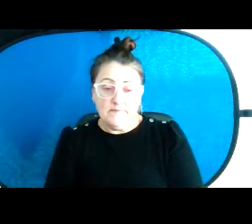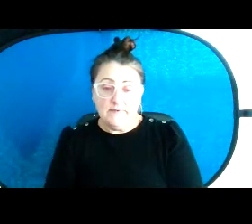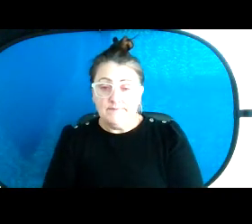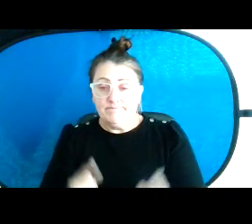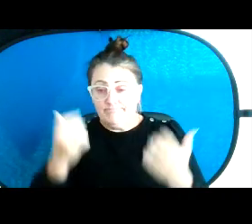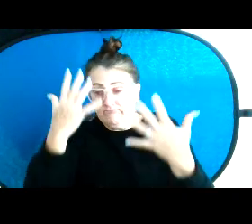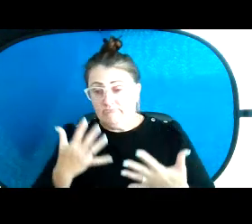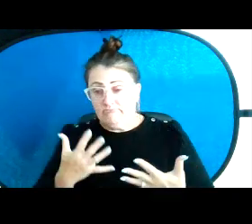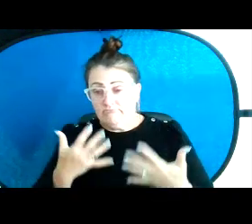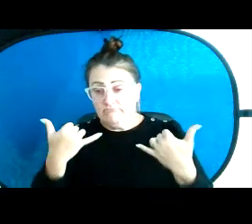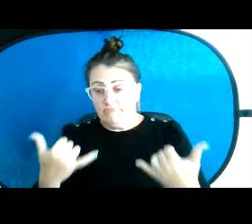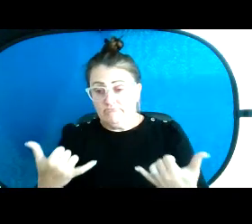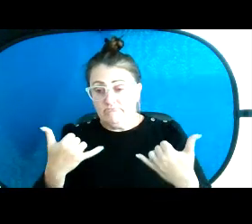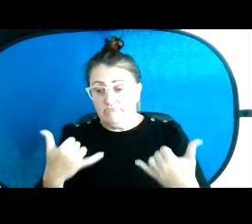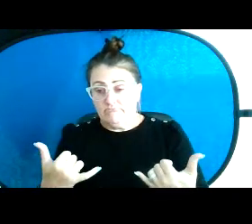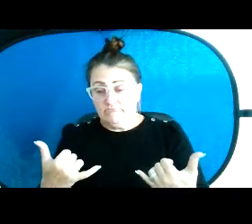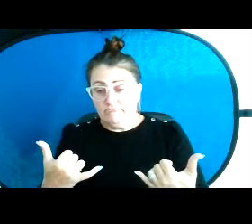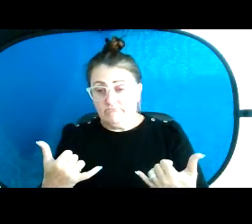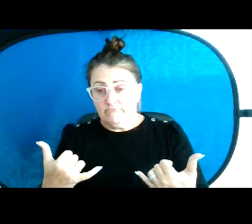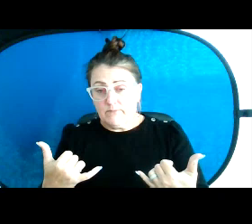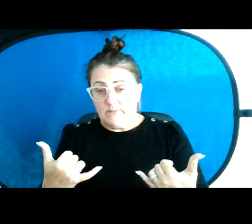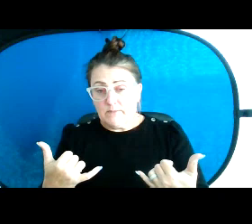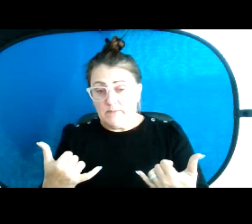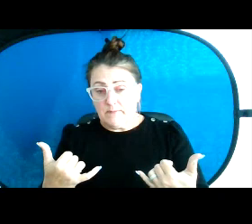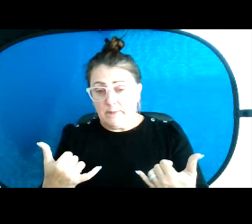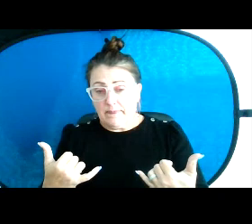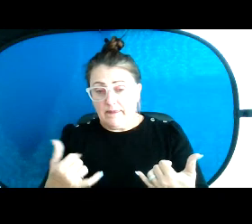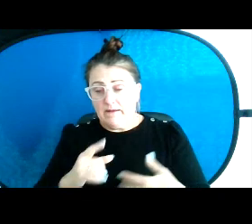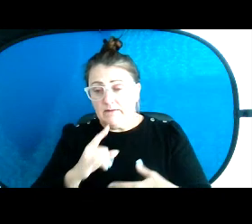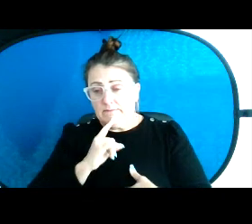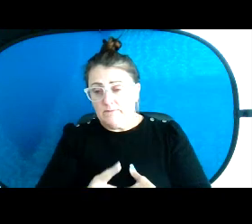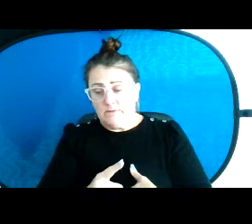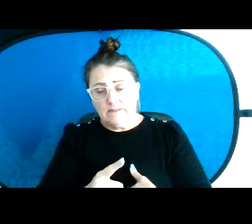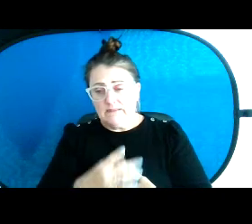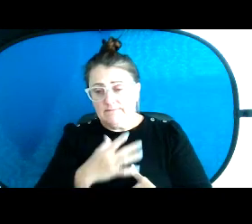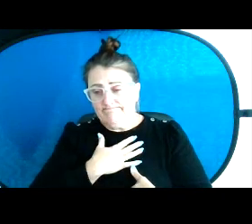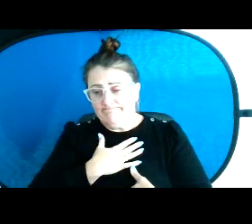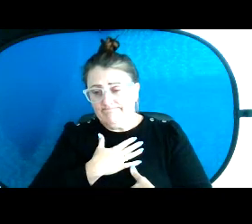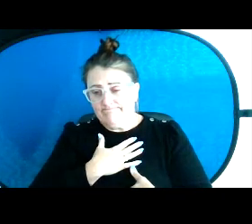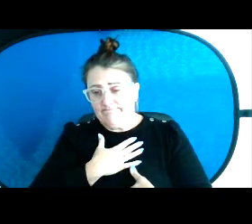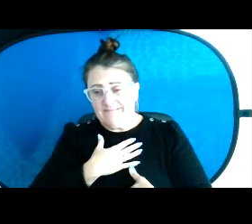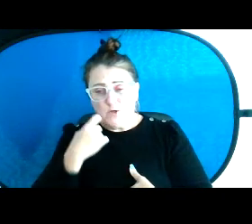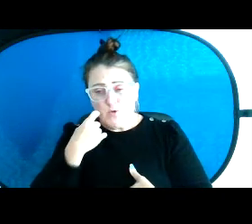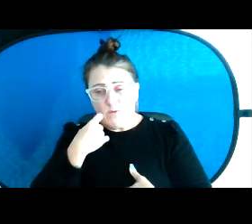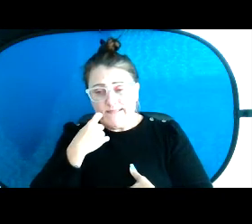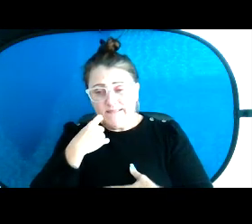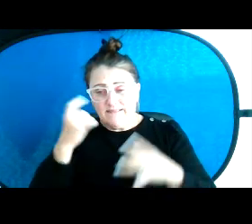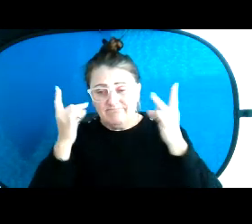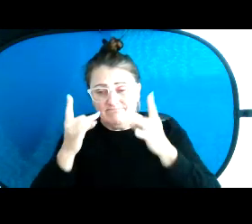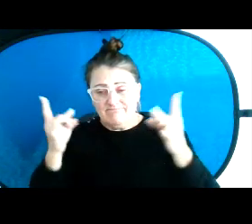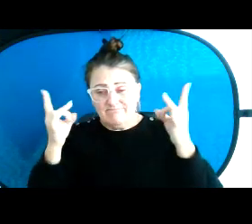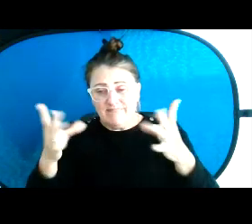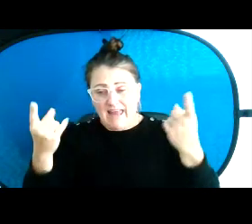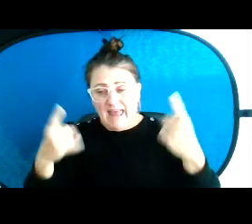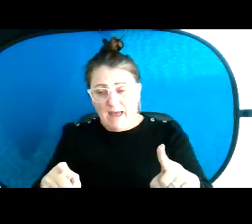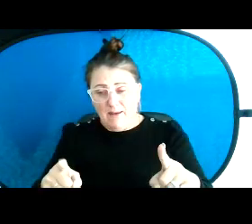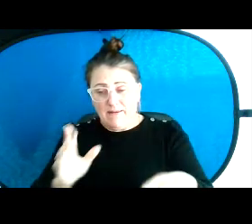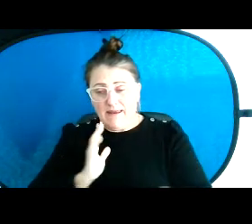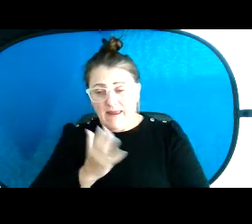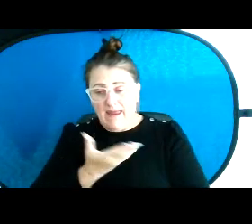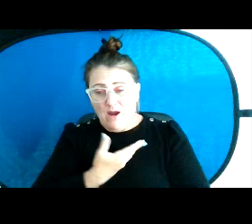Unfortunately, today's update starts on a somber note, a recent tragedy that occurred within our Caltrans family.